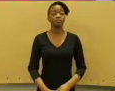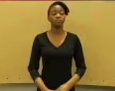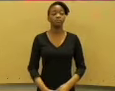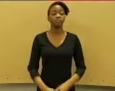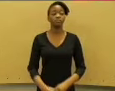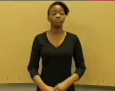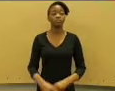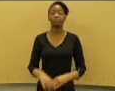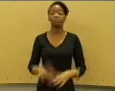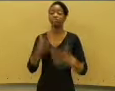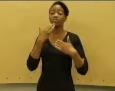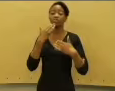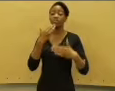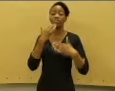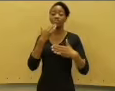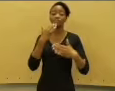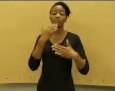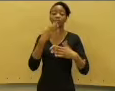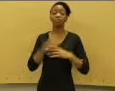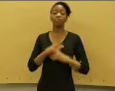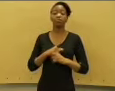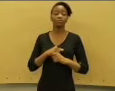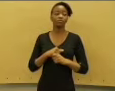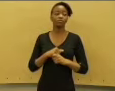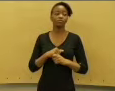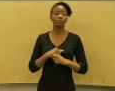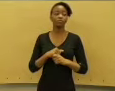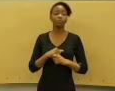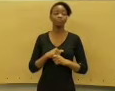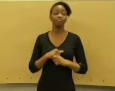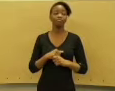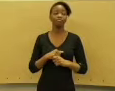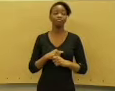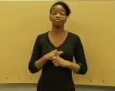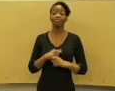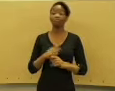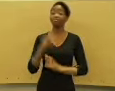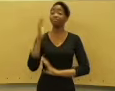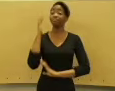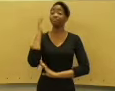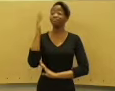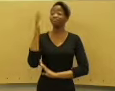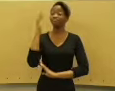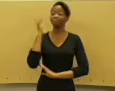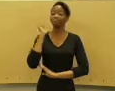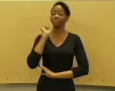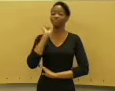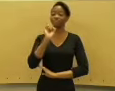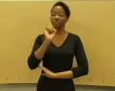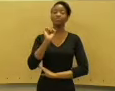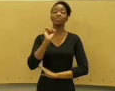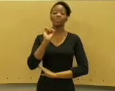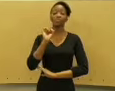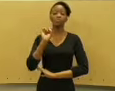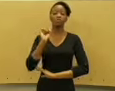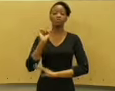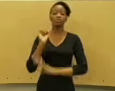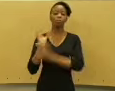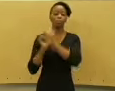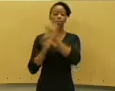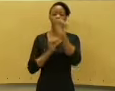Thanks, Naledi, and thank you for such an illuminating talk to our speaker, because I